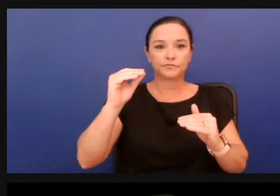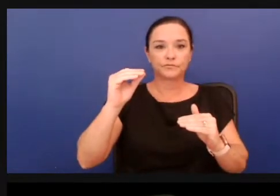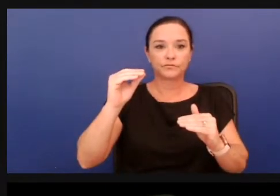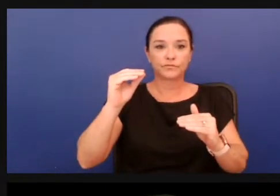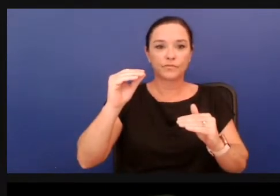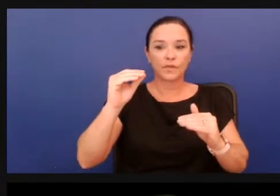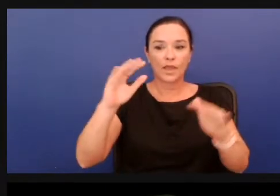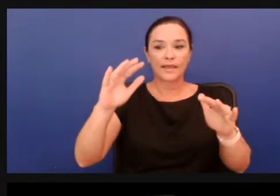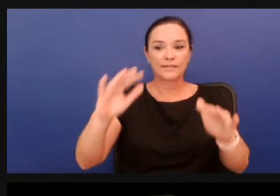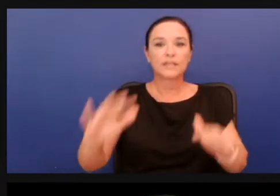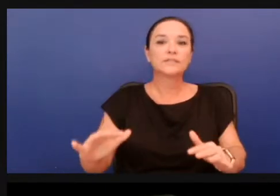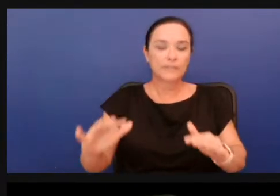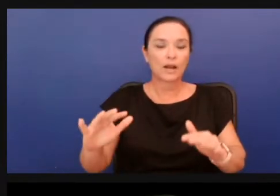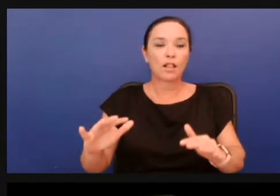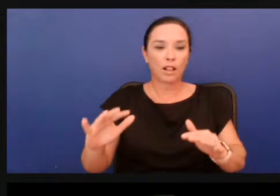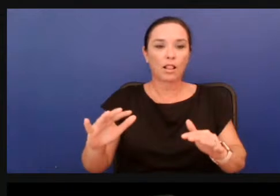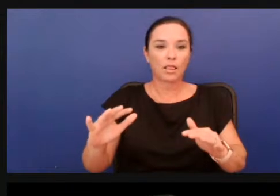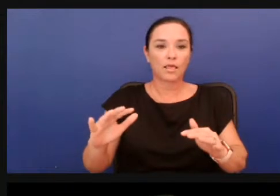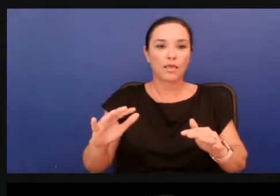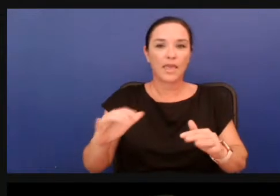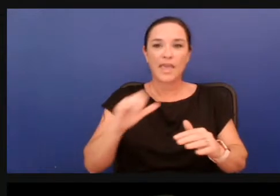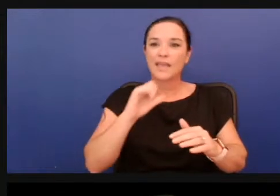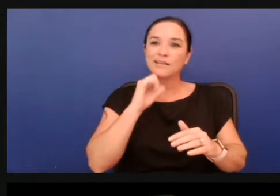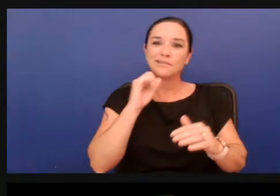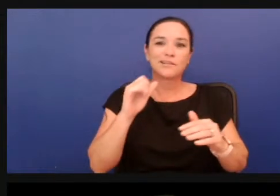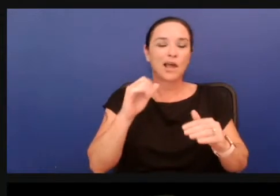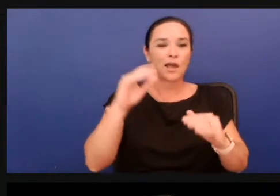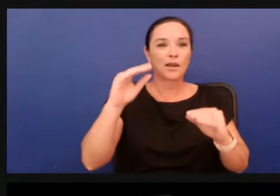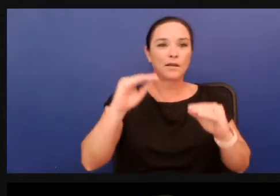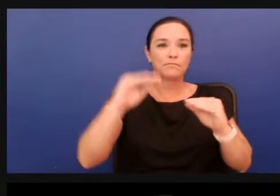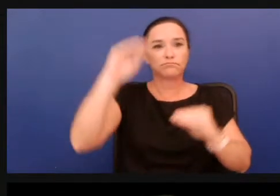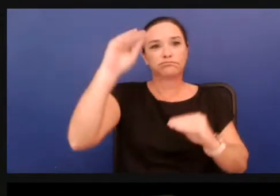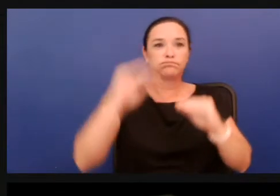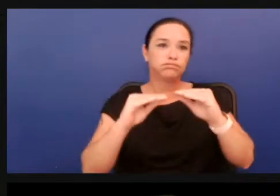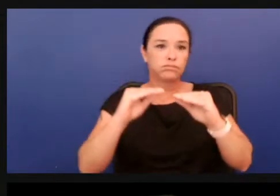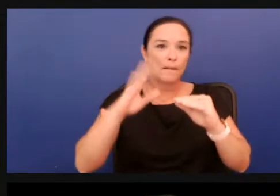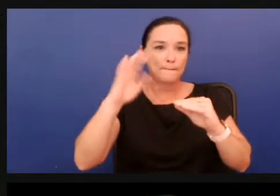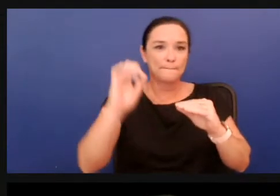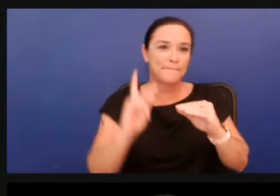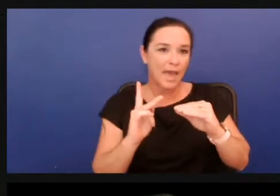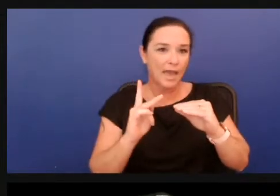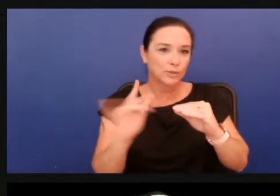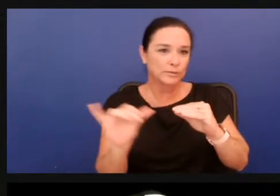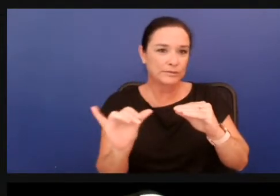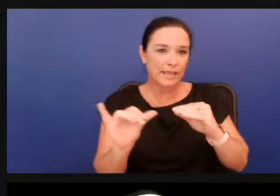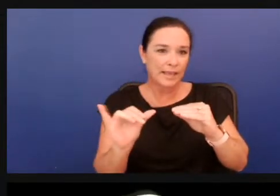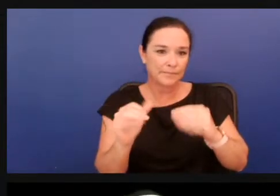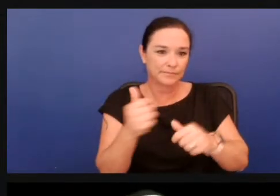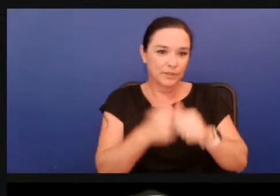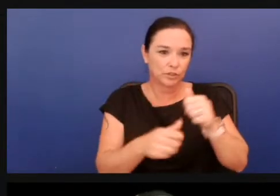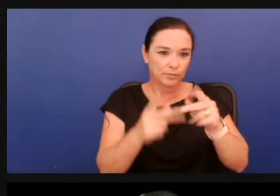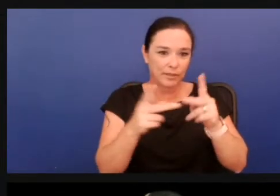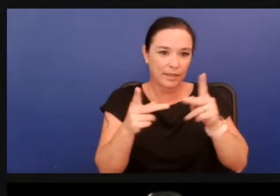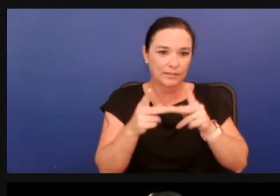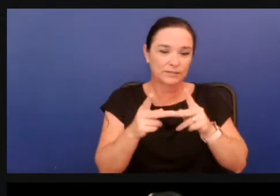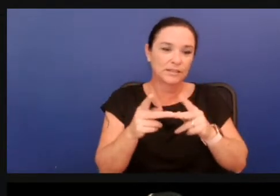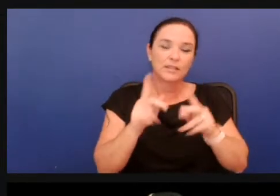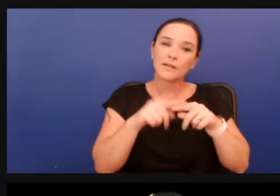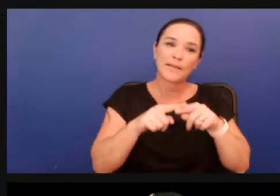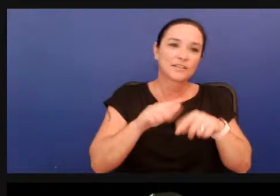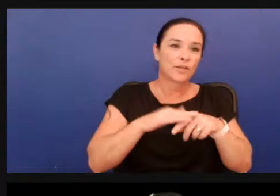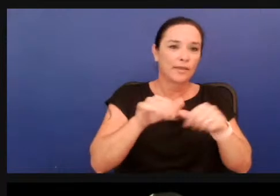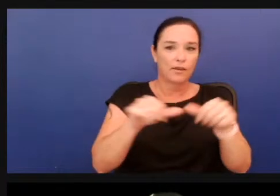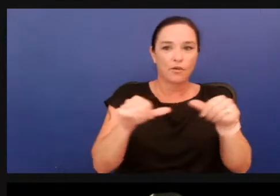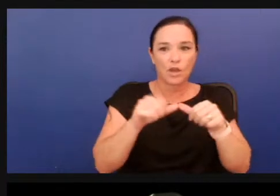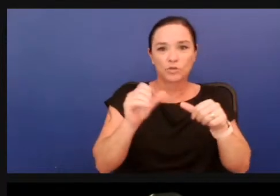settle, and it does that not evenly everywhere. It depends a lot on the local, what's going on very locally, every particular area. So in this